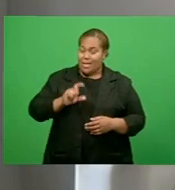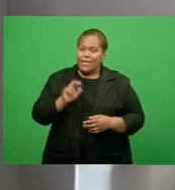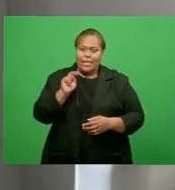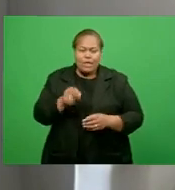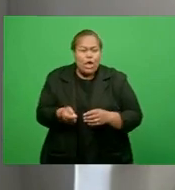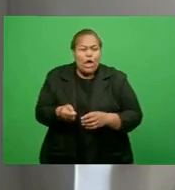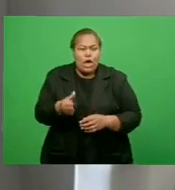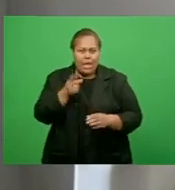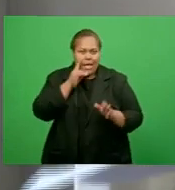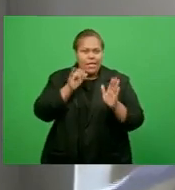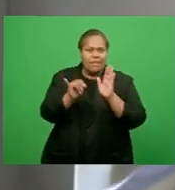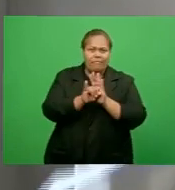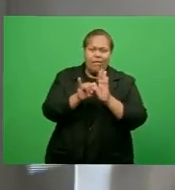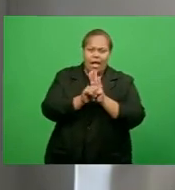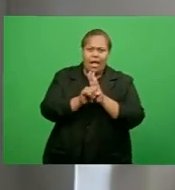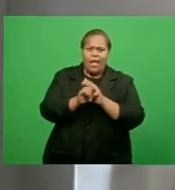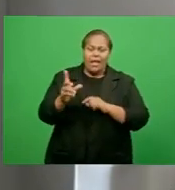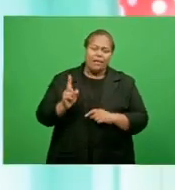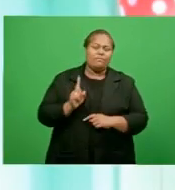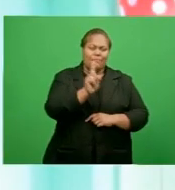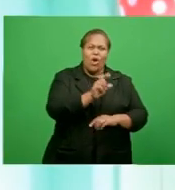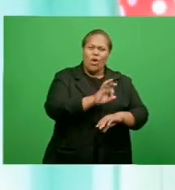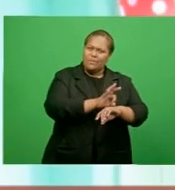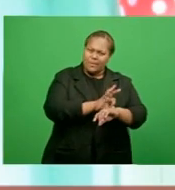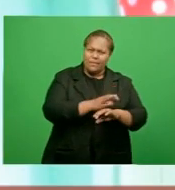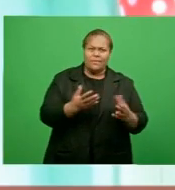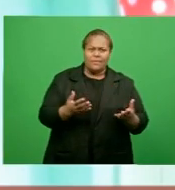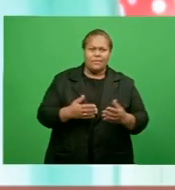management. The key is not the high-end stuff.